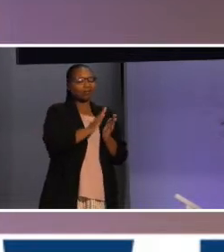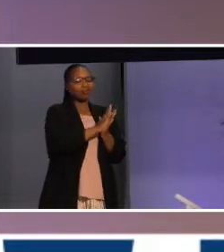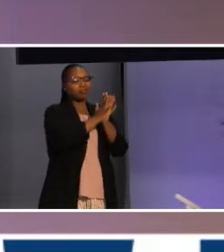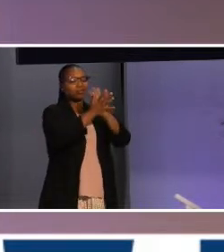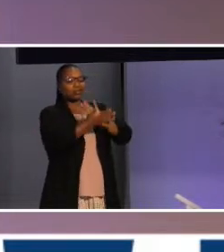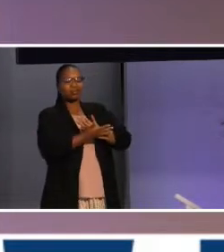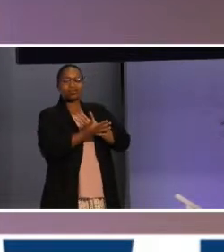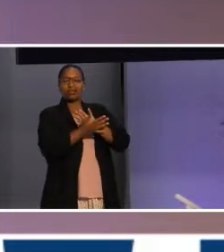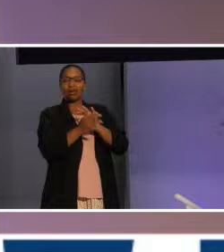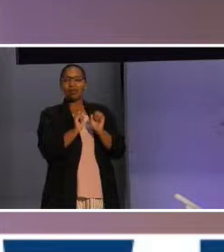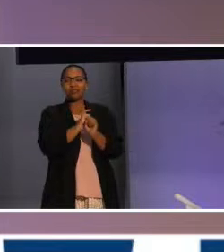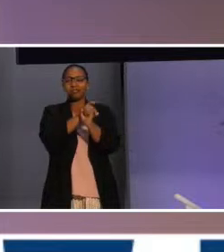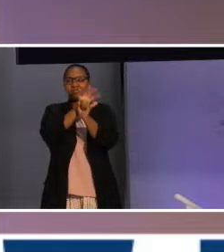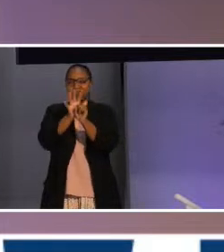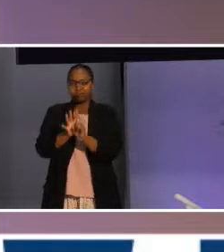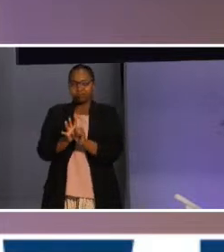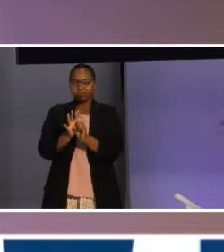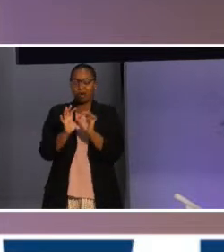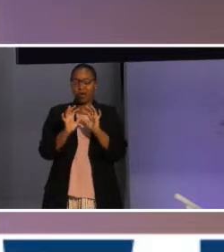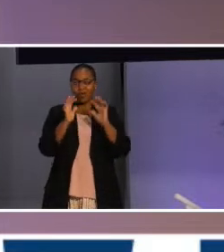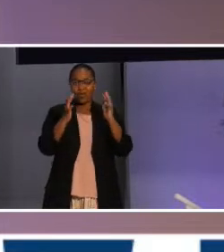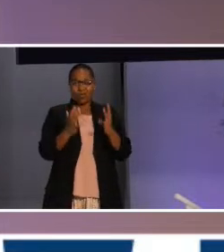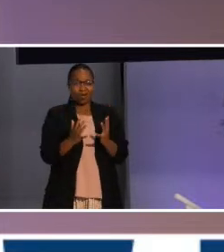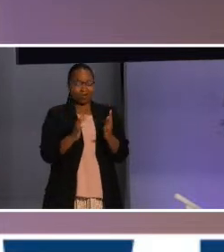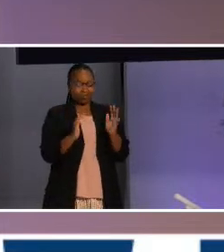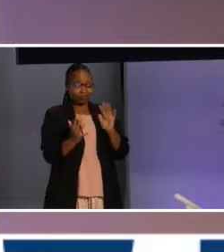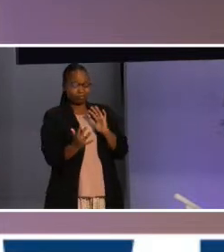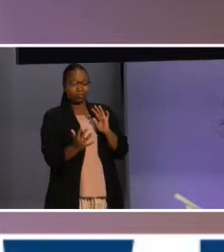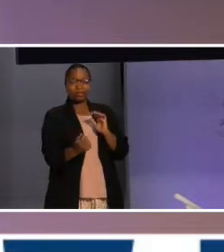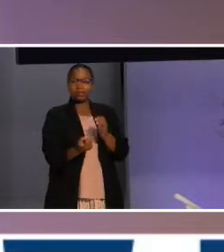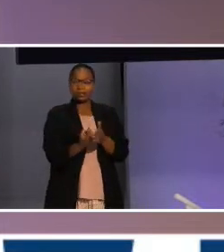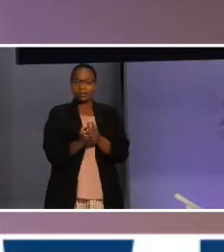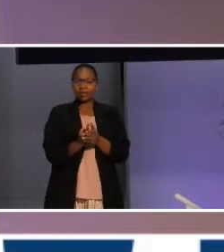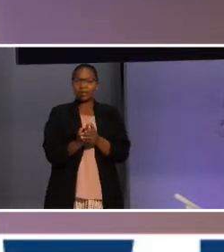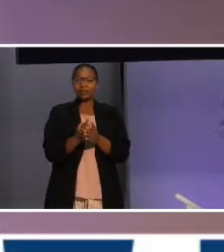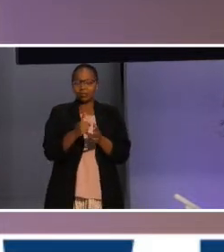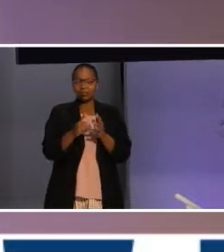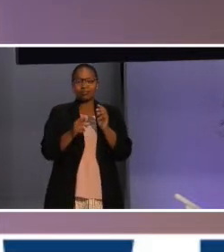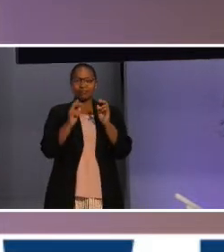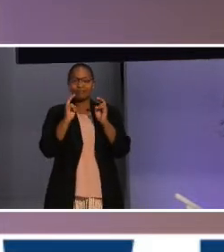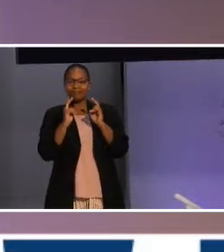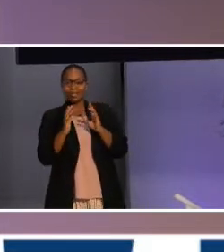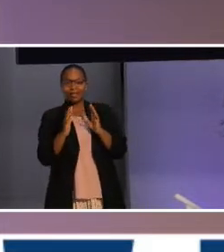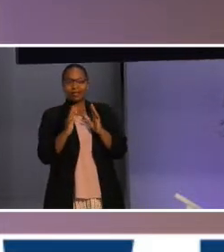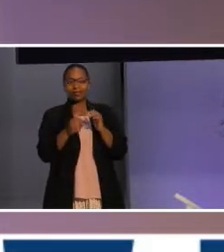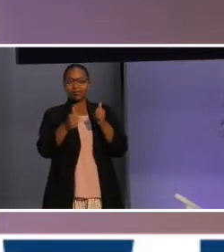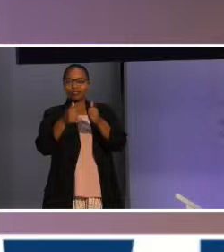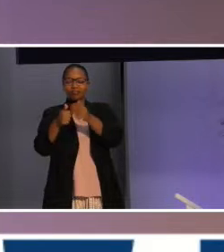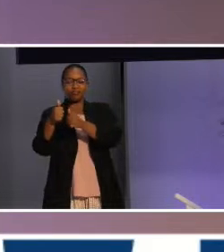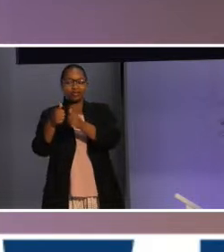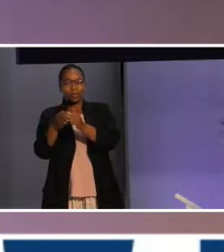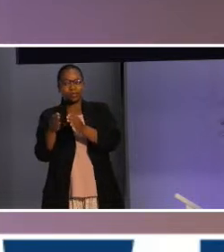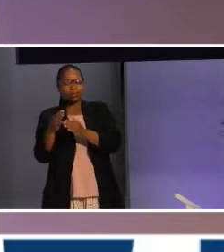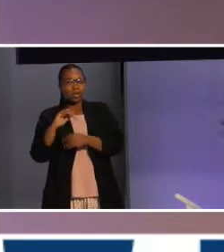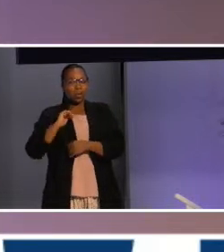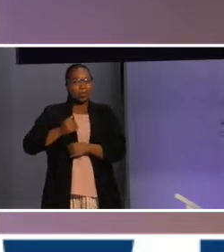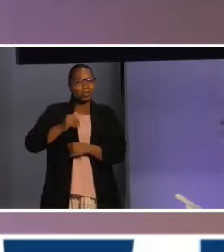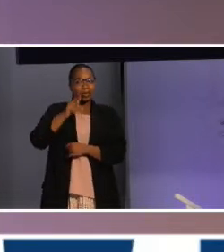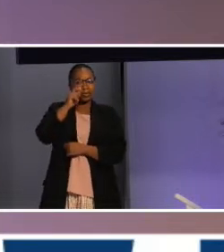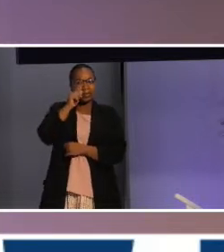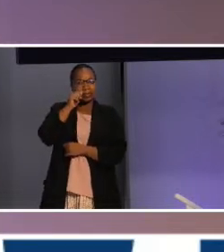global pandemic. Distinguished guests, ladies and gentlemen, the Electoral Commission of South